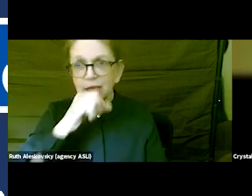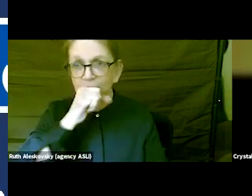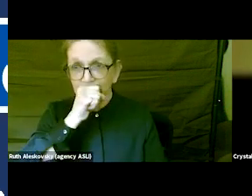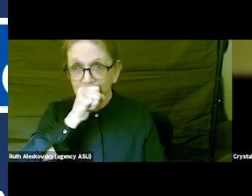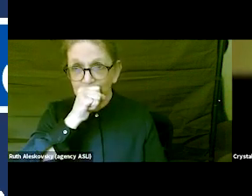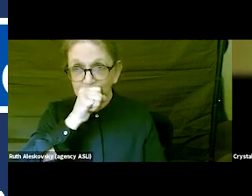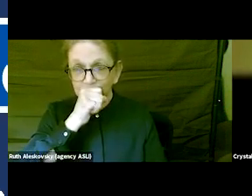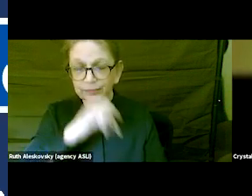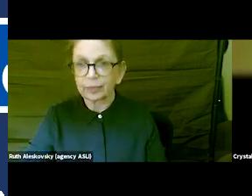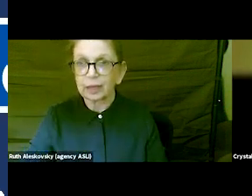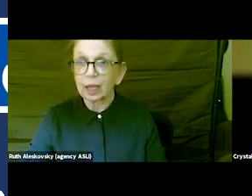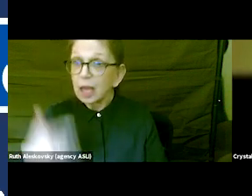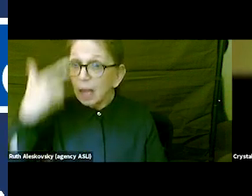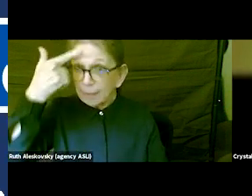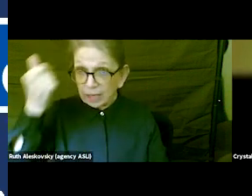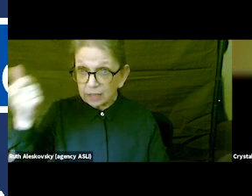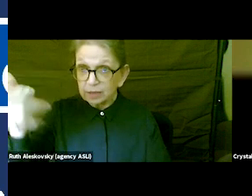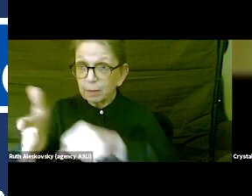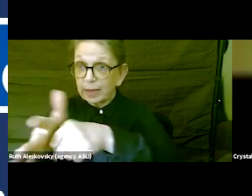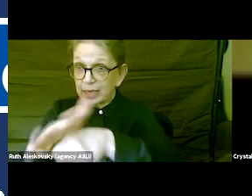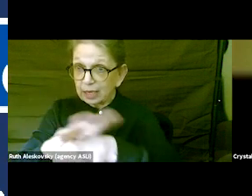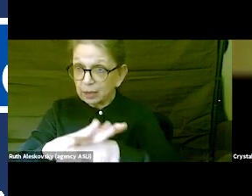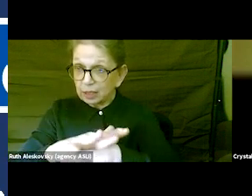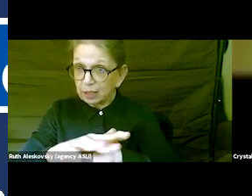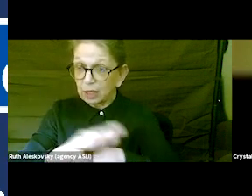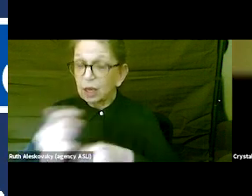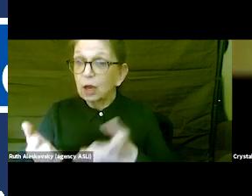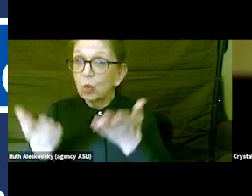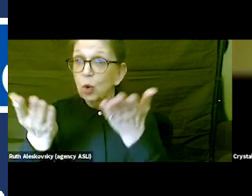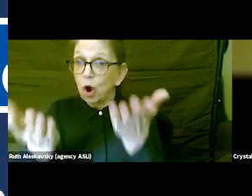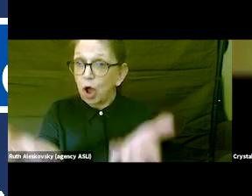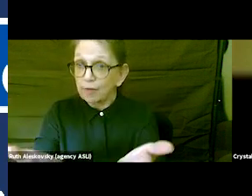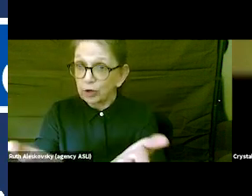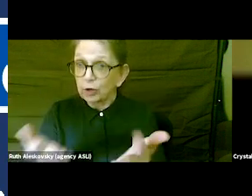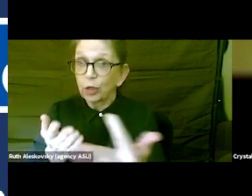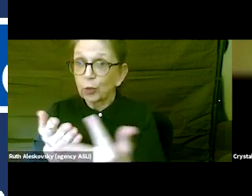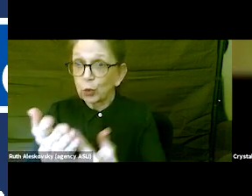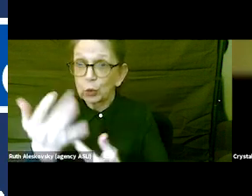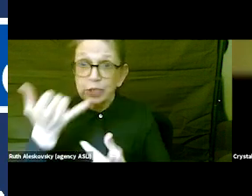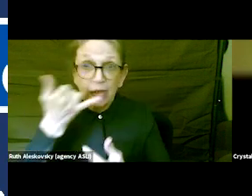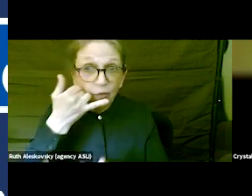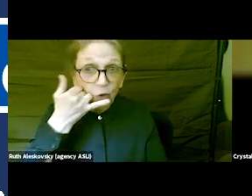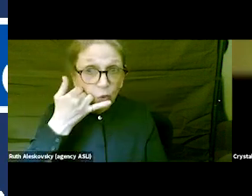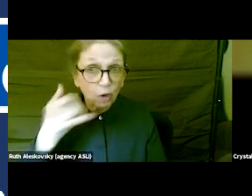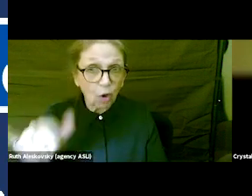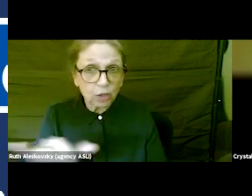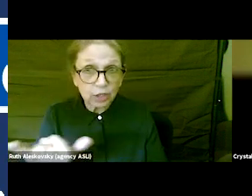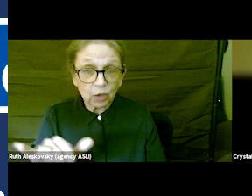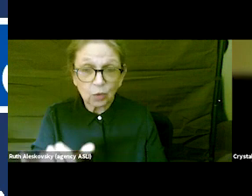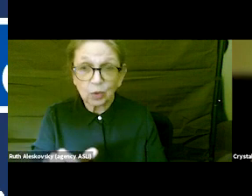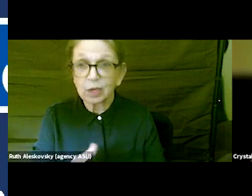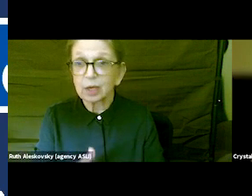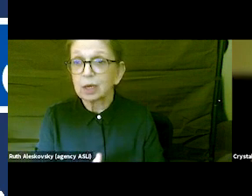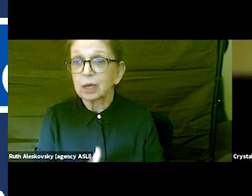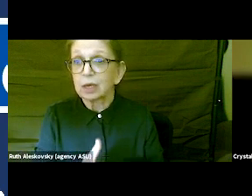Because of the pandemic, we're able to offer this counseling via telephone in this new state